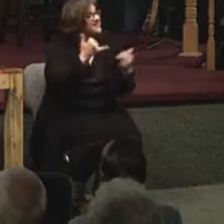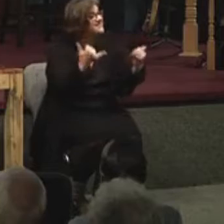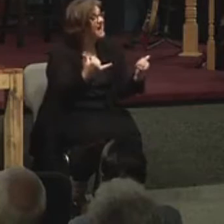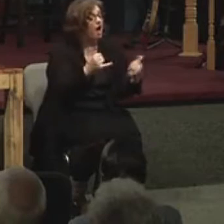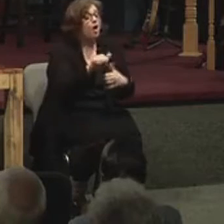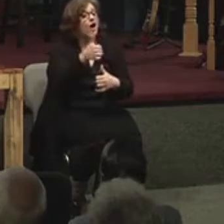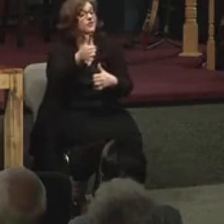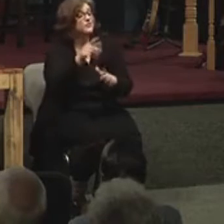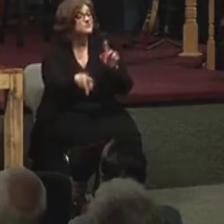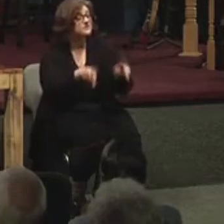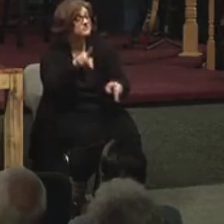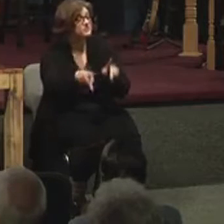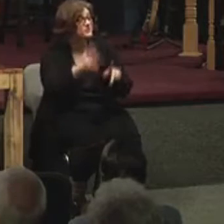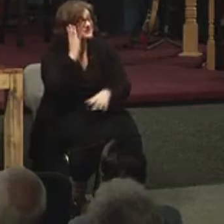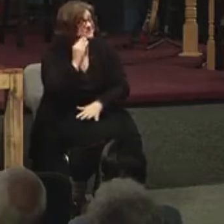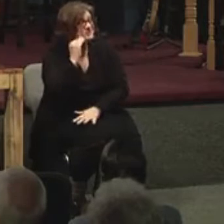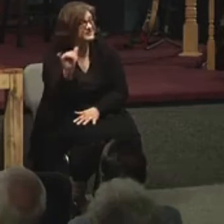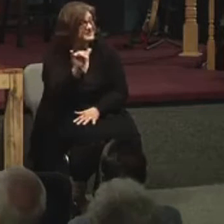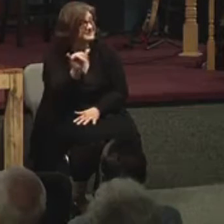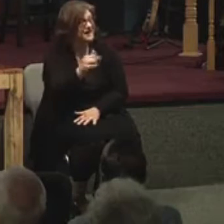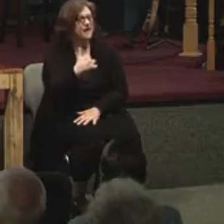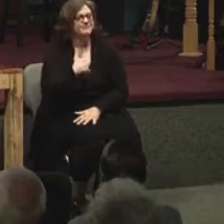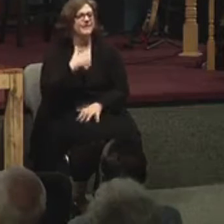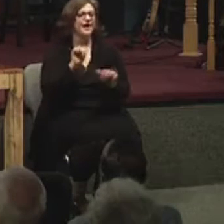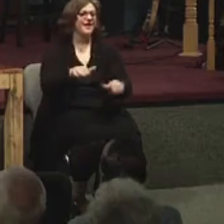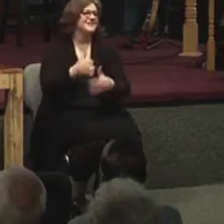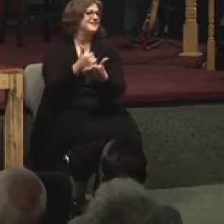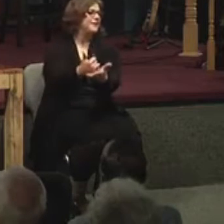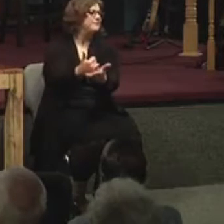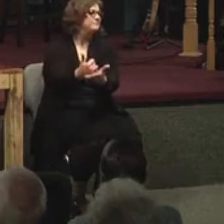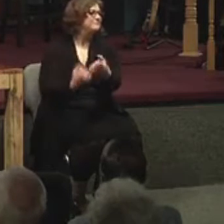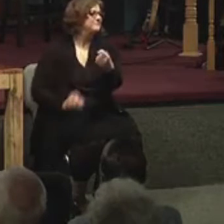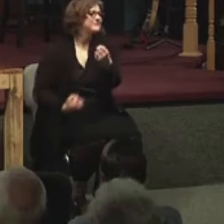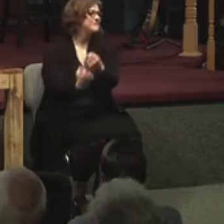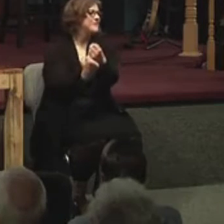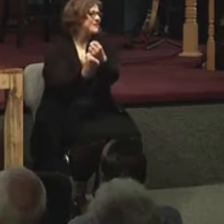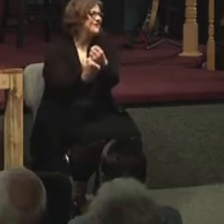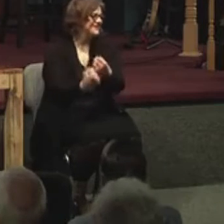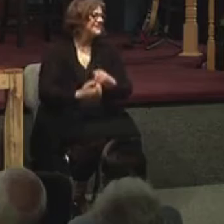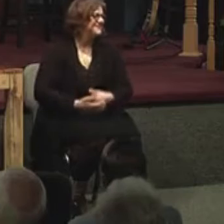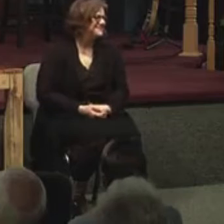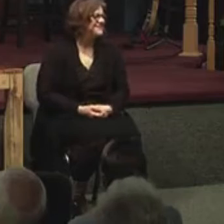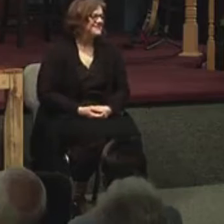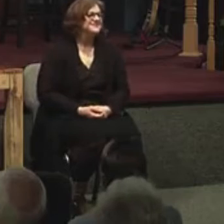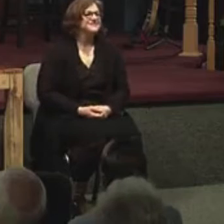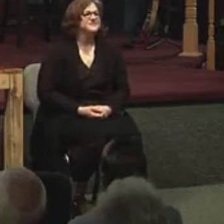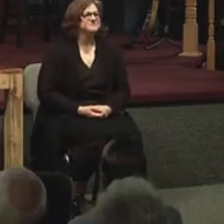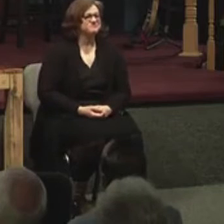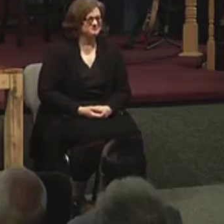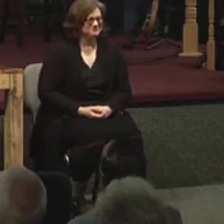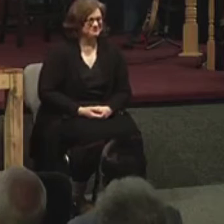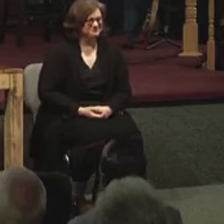are great, but personal experiences of how God sustained me and delivered me.